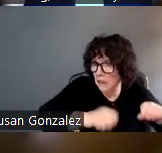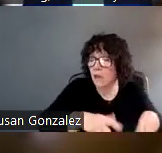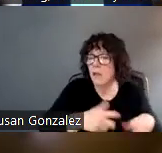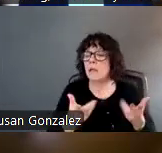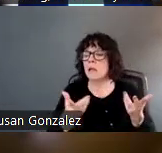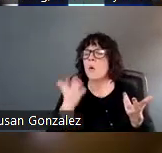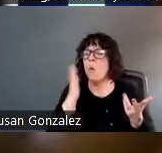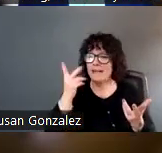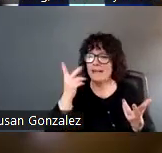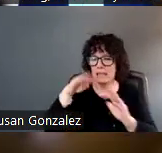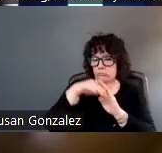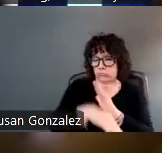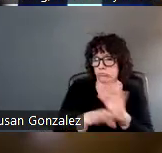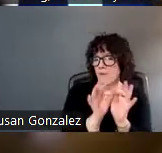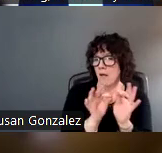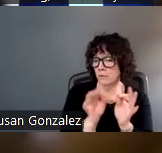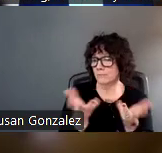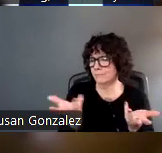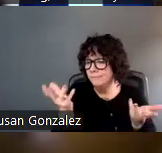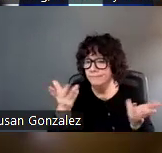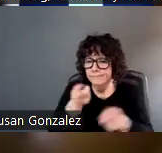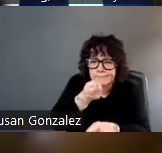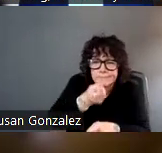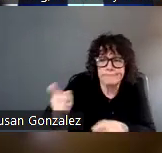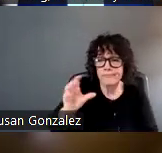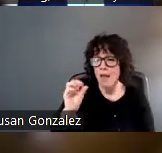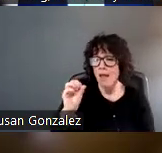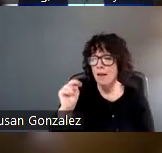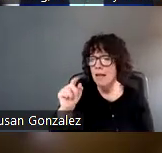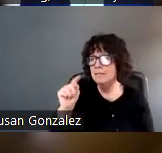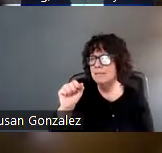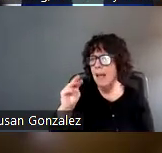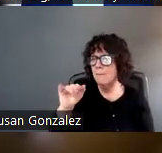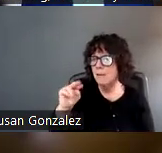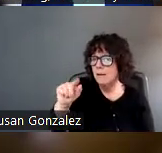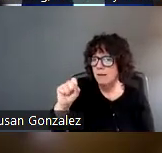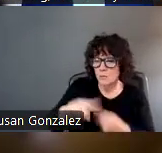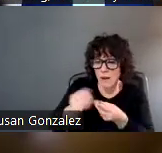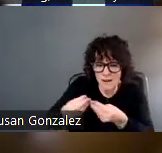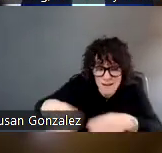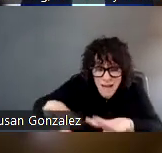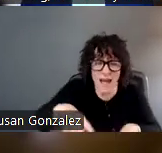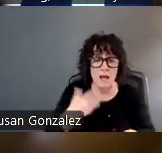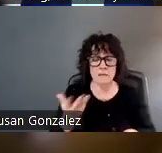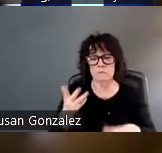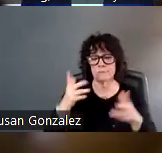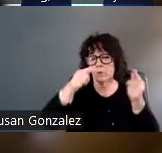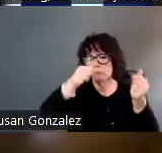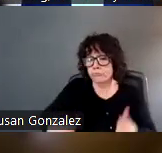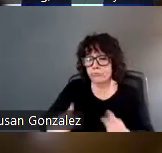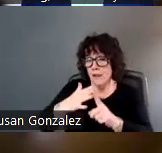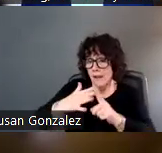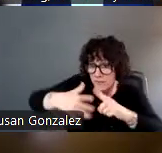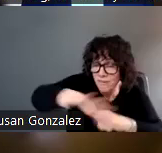It could be because of the maybe a lack of desirability to rebuild because it's too close to a fire area. We're going to